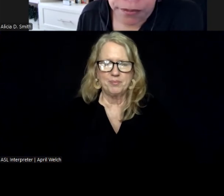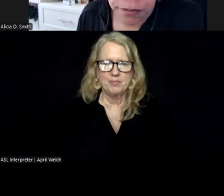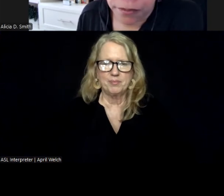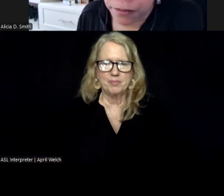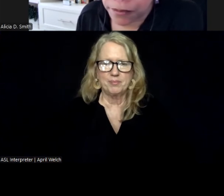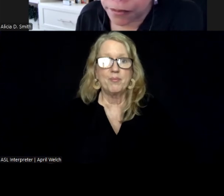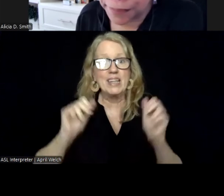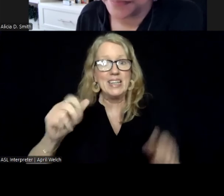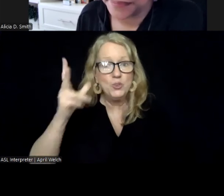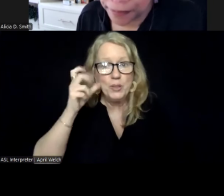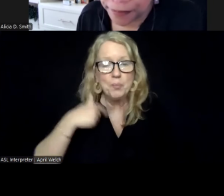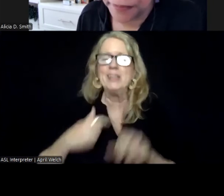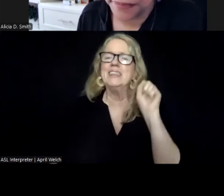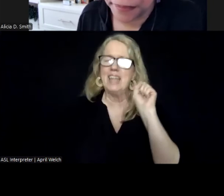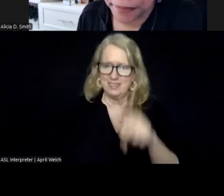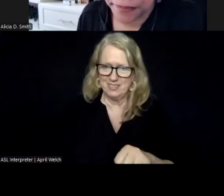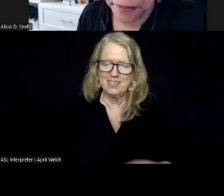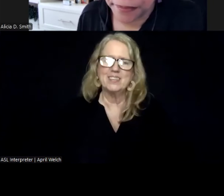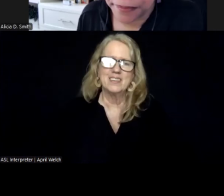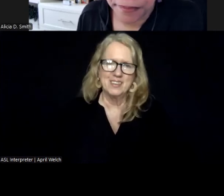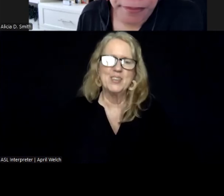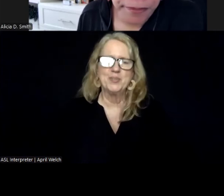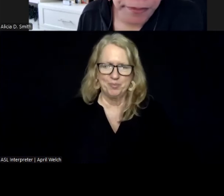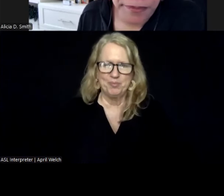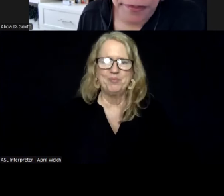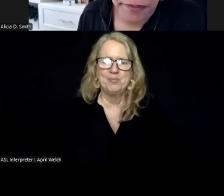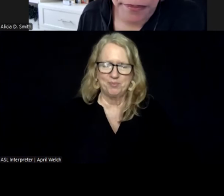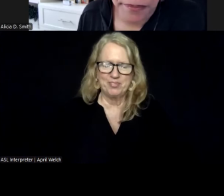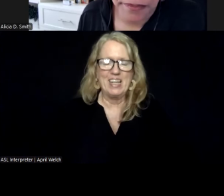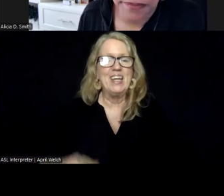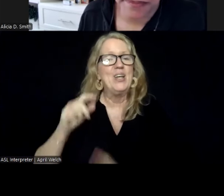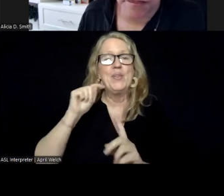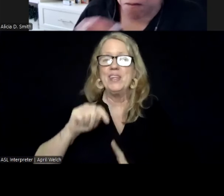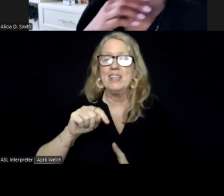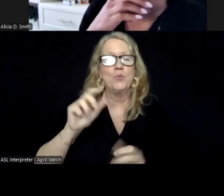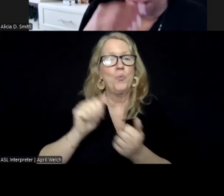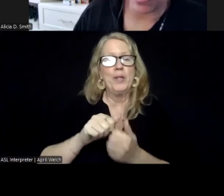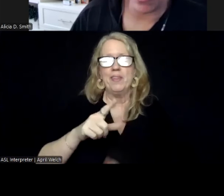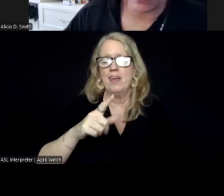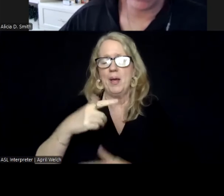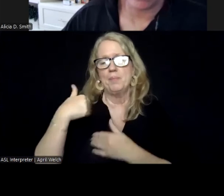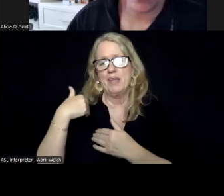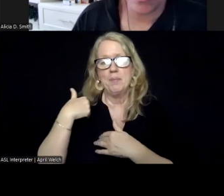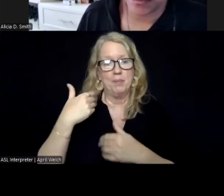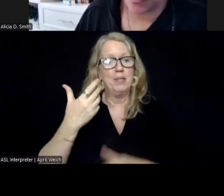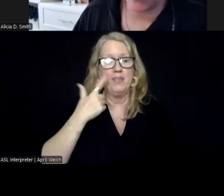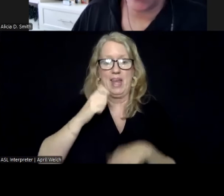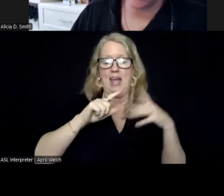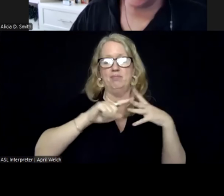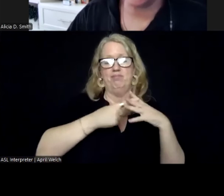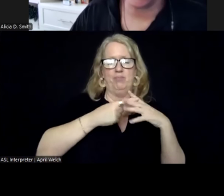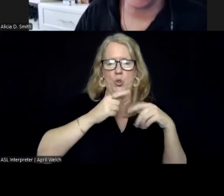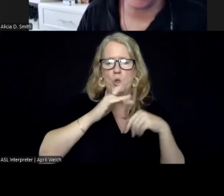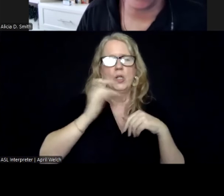Can you hear me? Yes. You know, this was a piece around liability that came up pretty early in